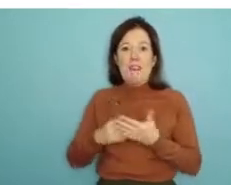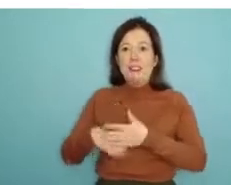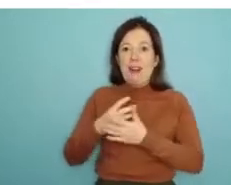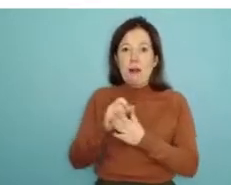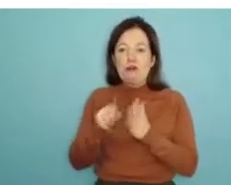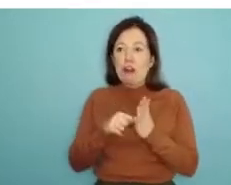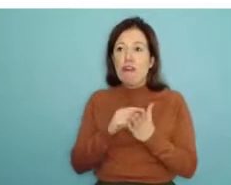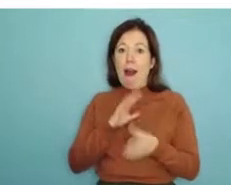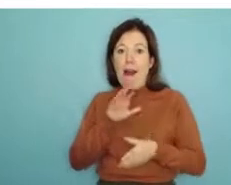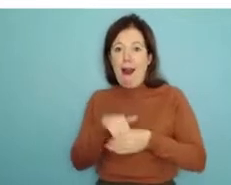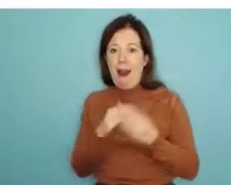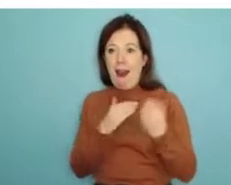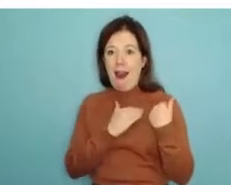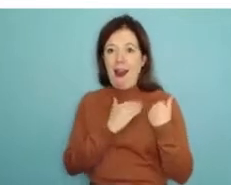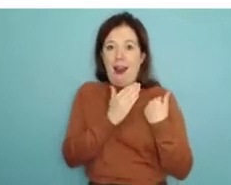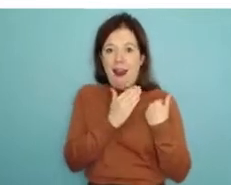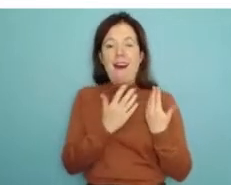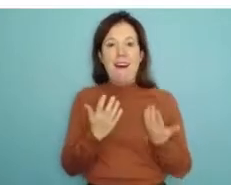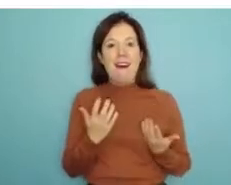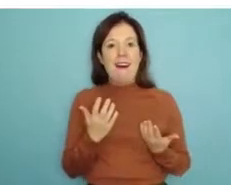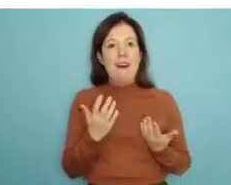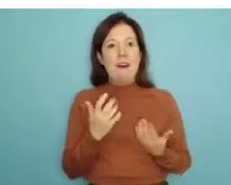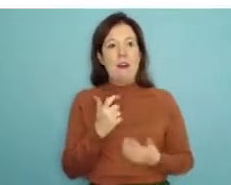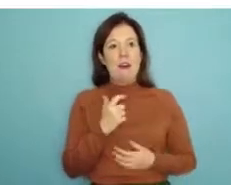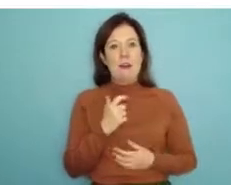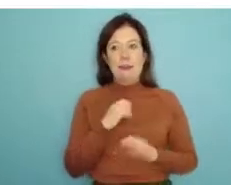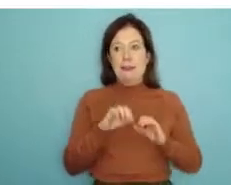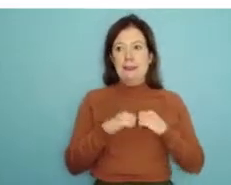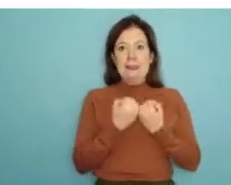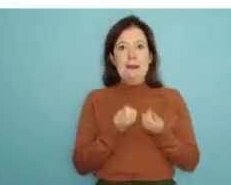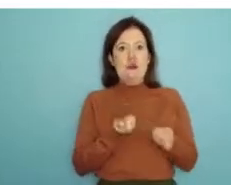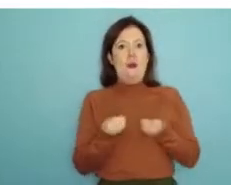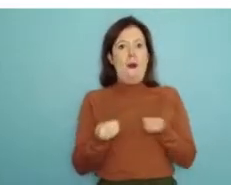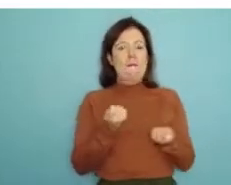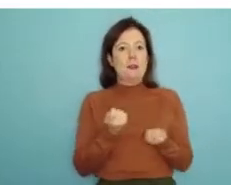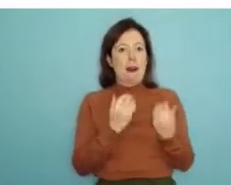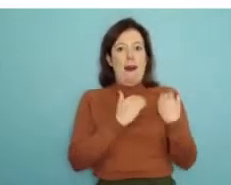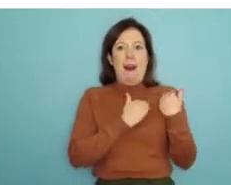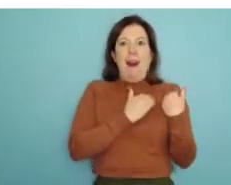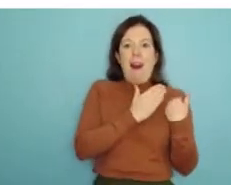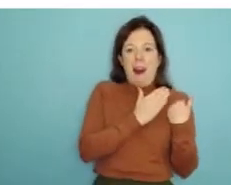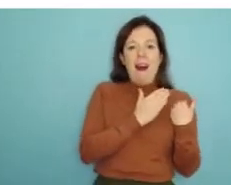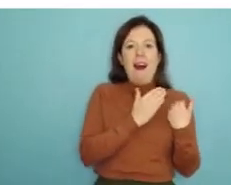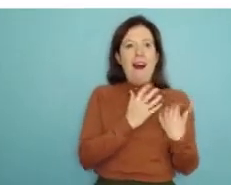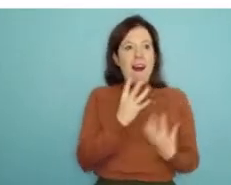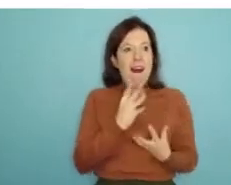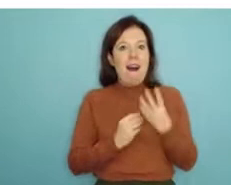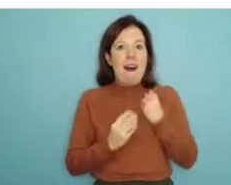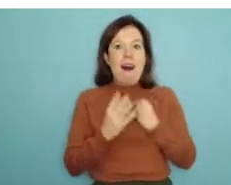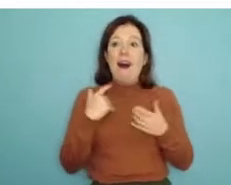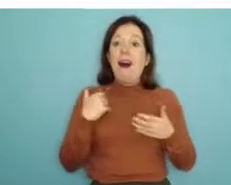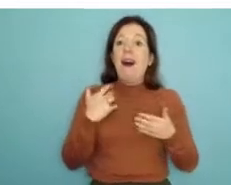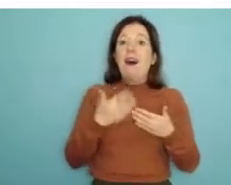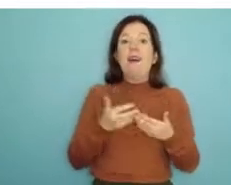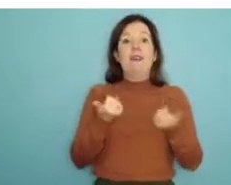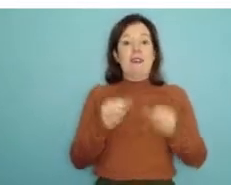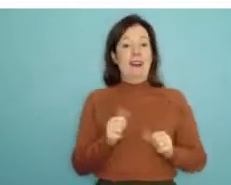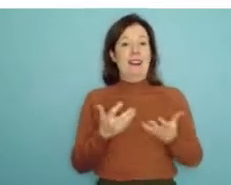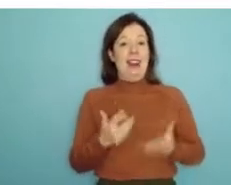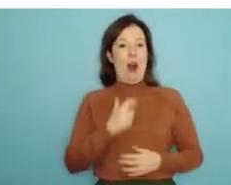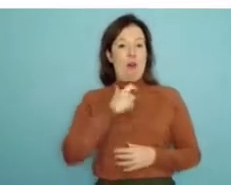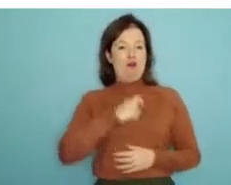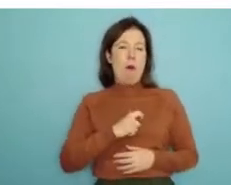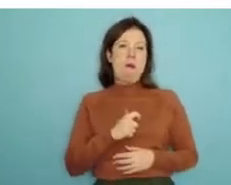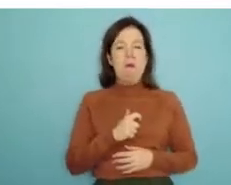and an increased role in the team governance, which led me to my current role, which I've been in for about